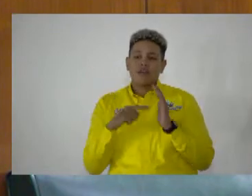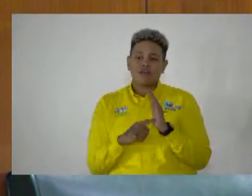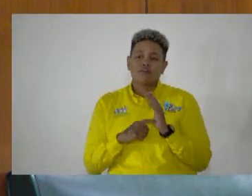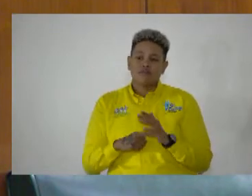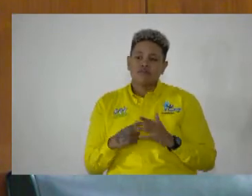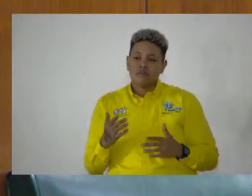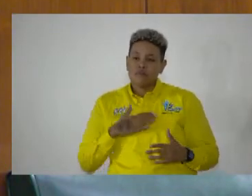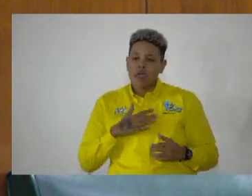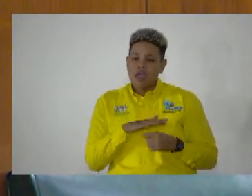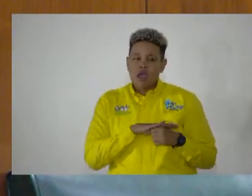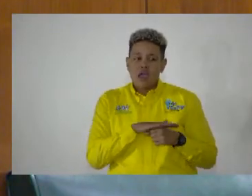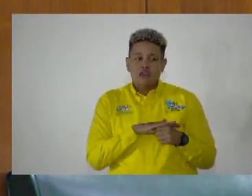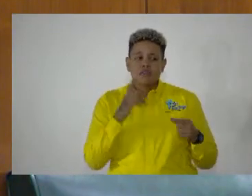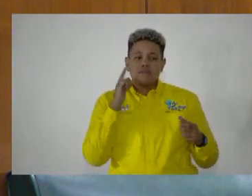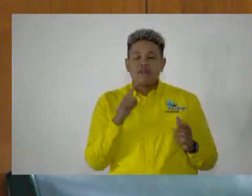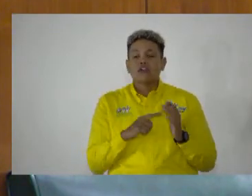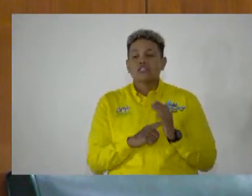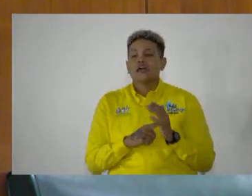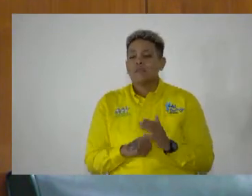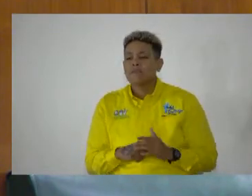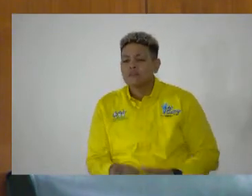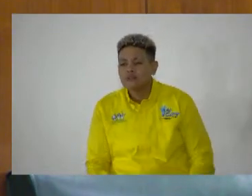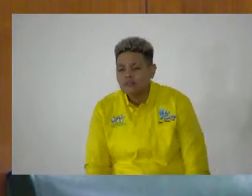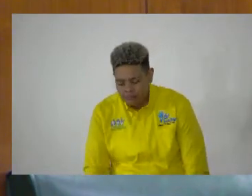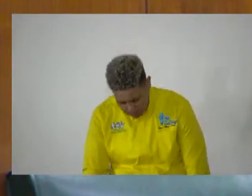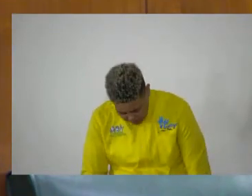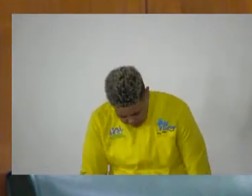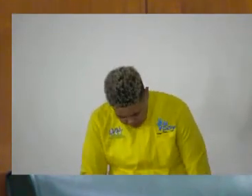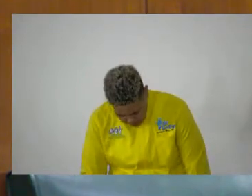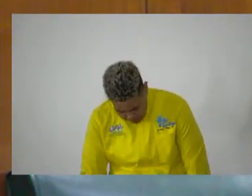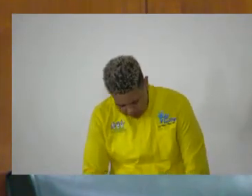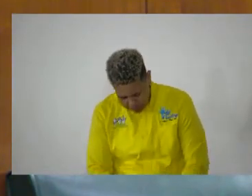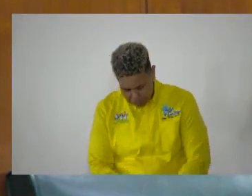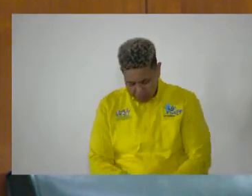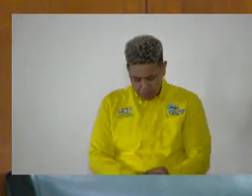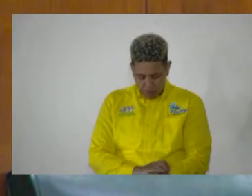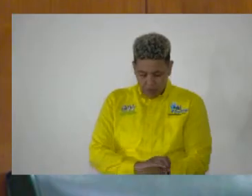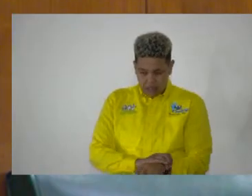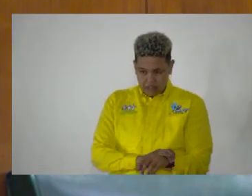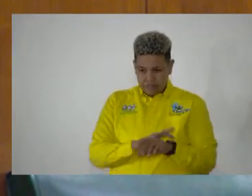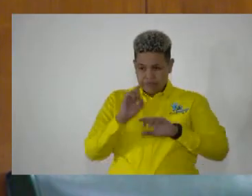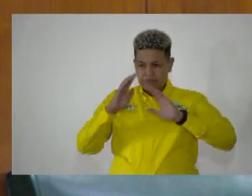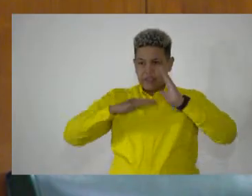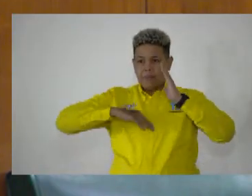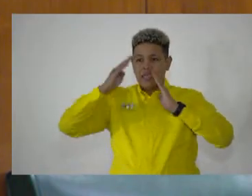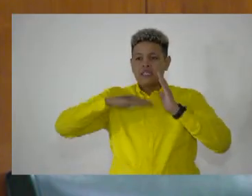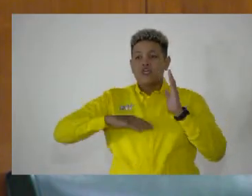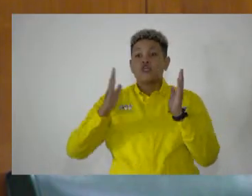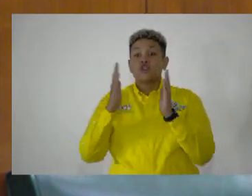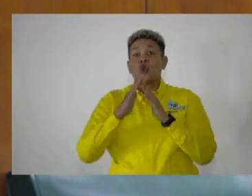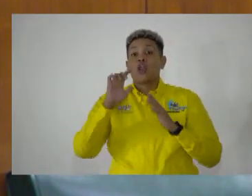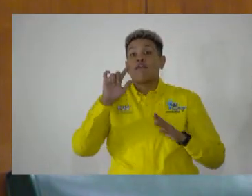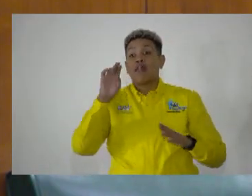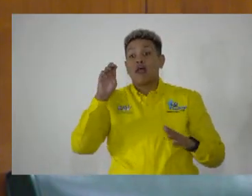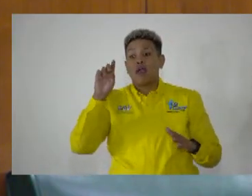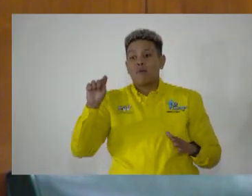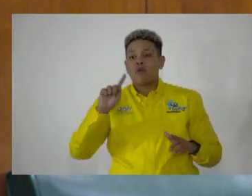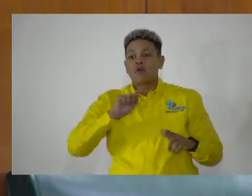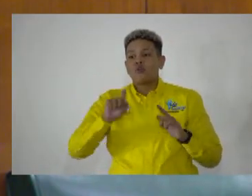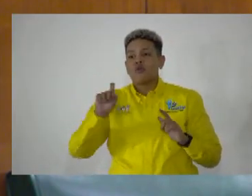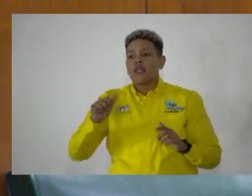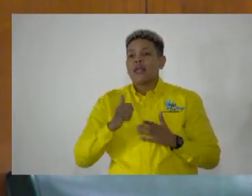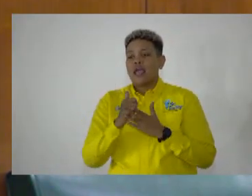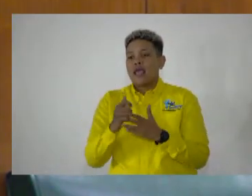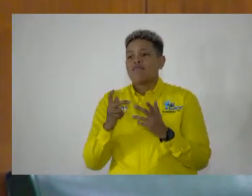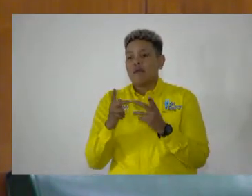if my constituency, for example, needs painting in the town of Claremont, or do I need to help a place